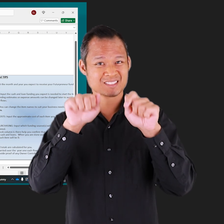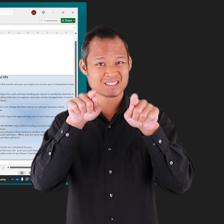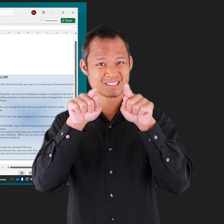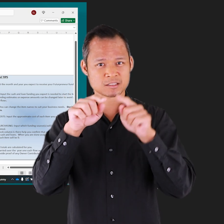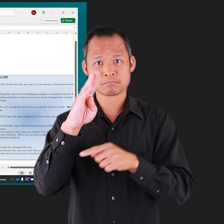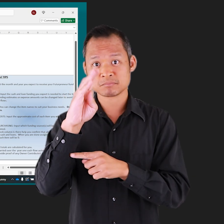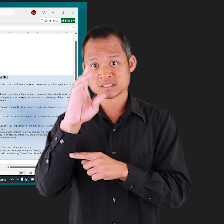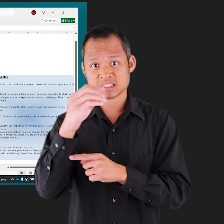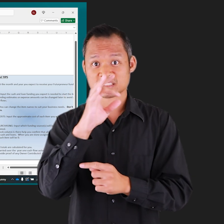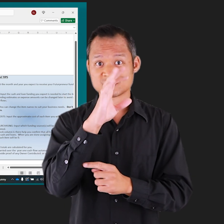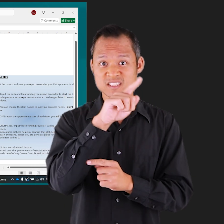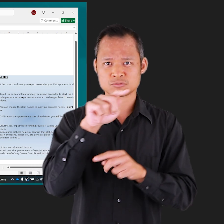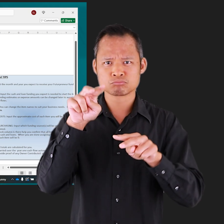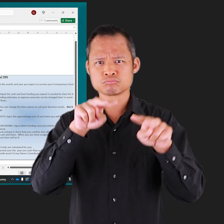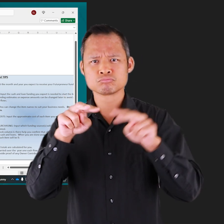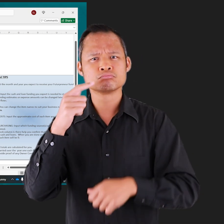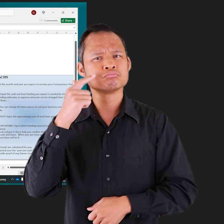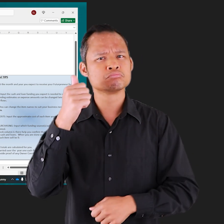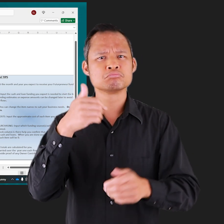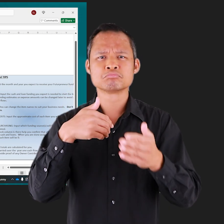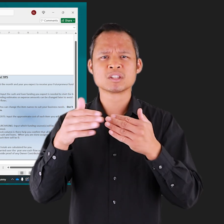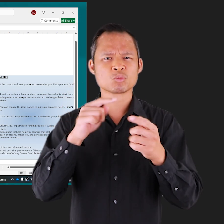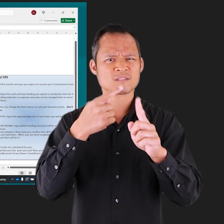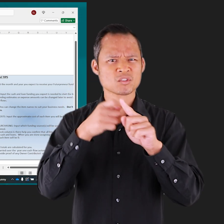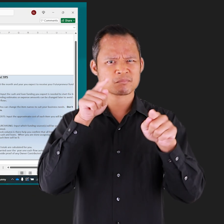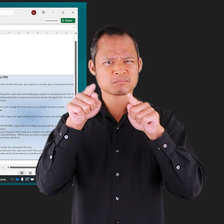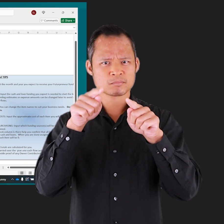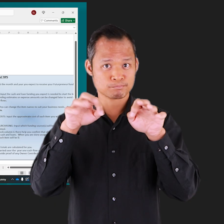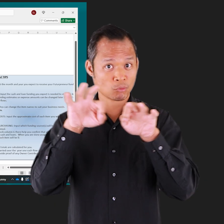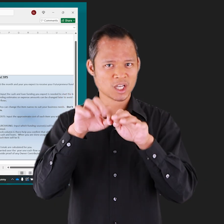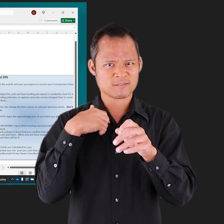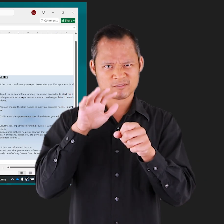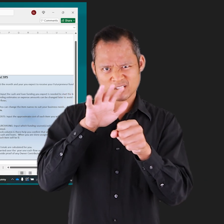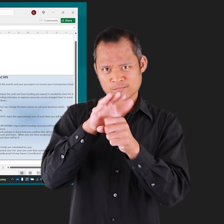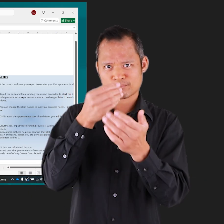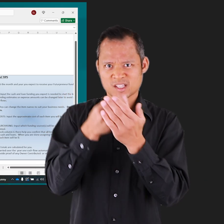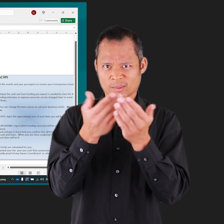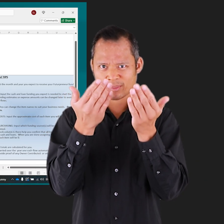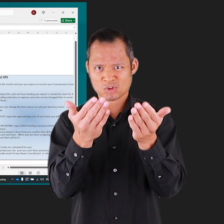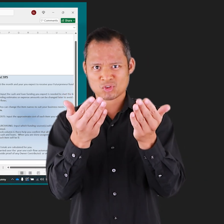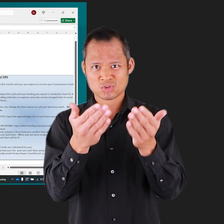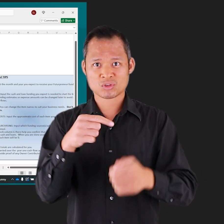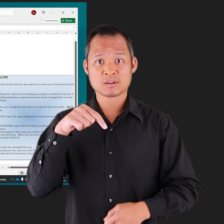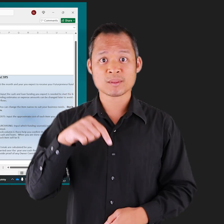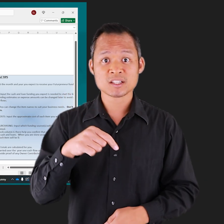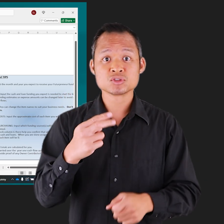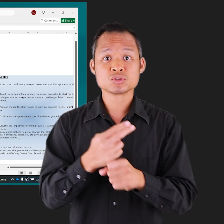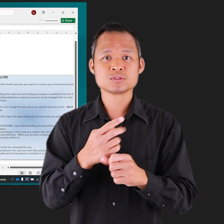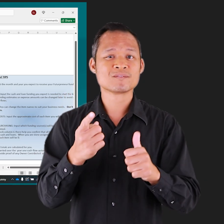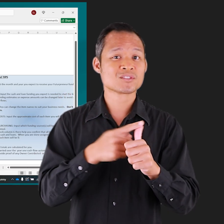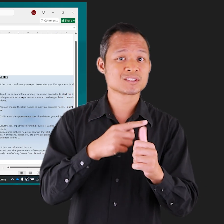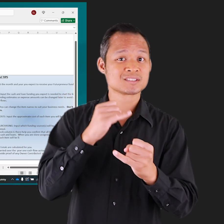sources of funds, Futurpreneur and BDC. It doesn't matter which one you take it from as long as there are sufficient funds. In